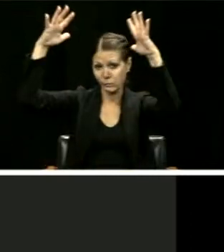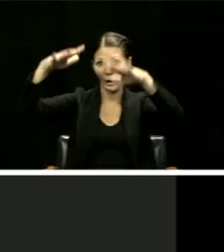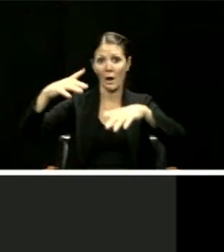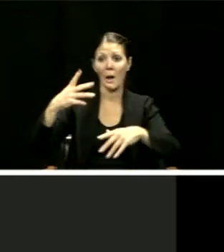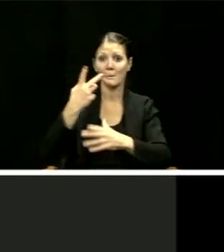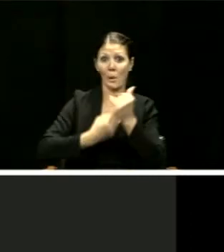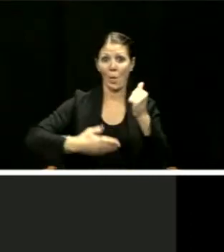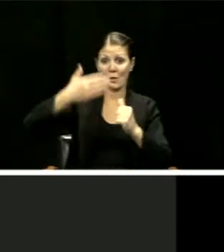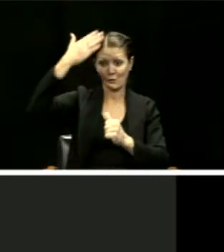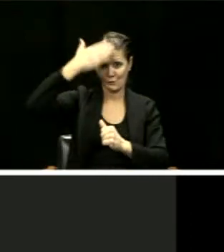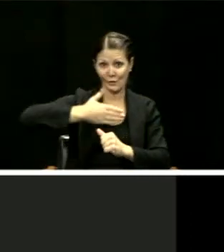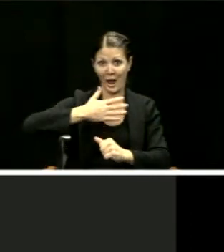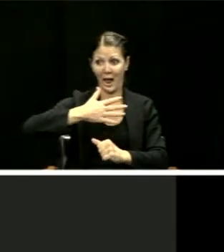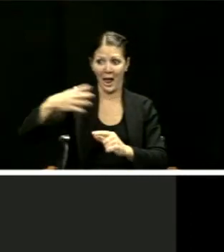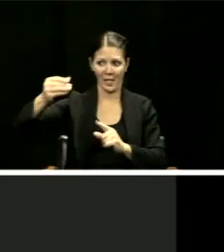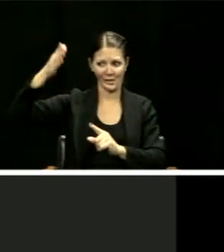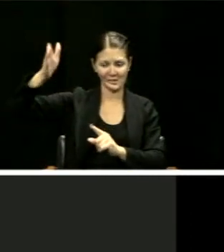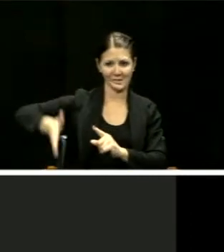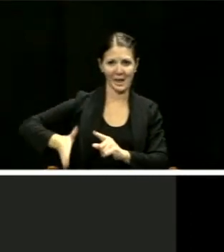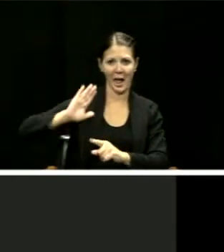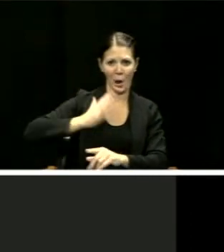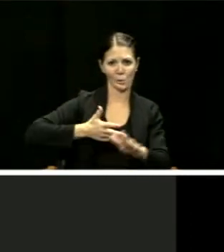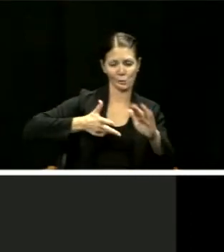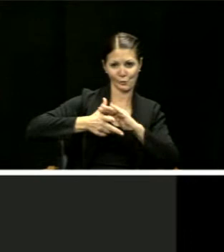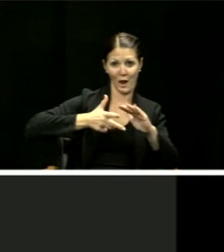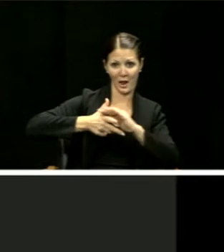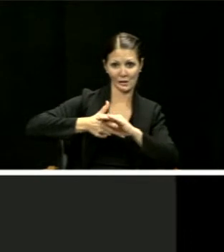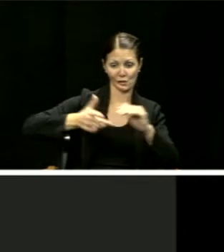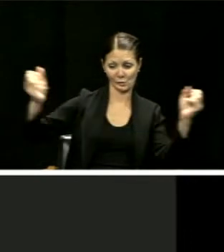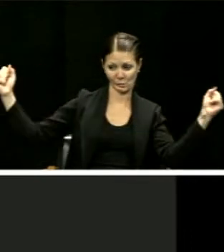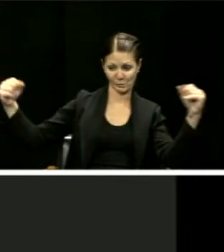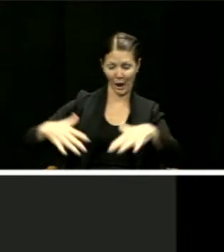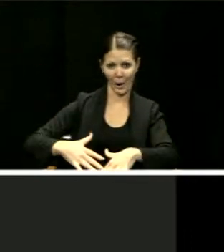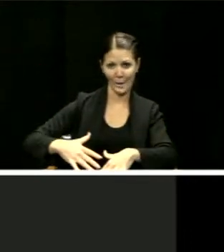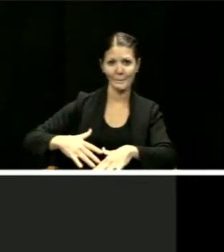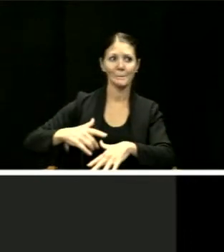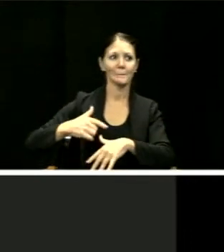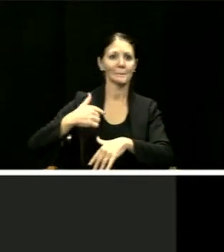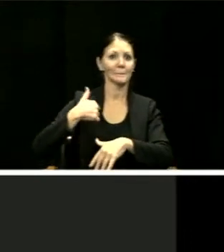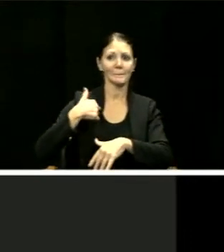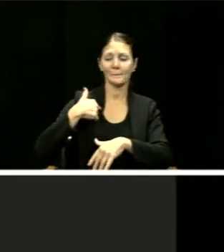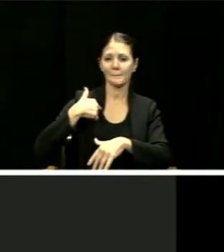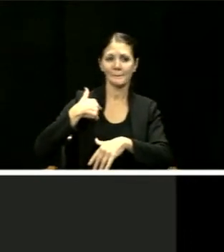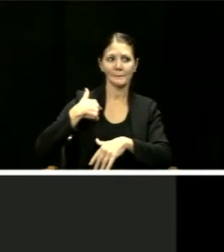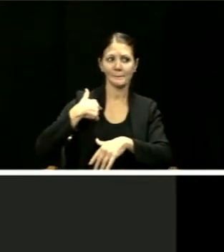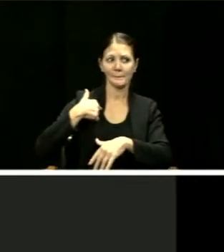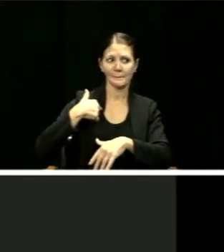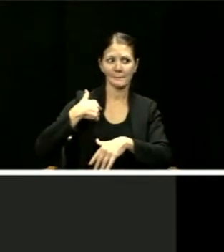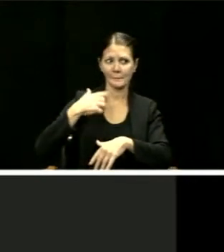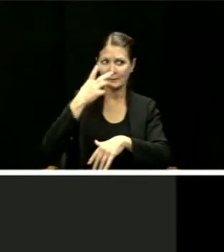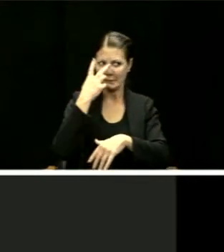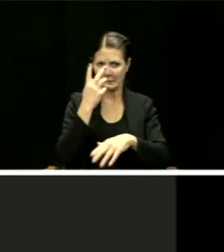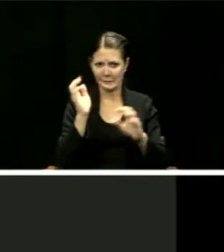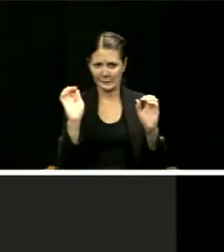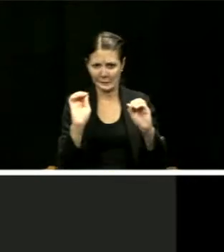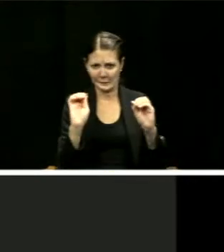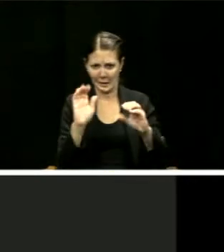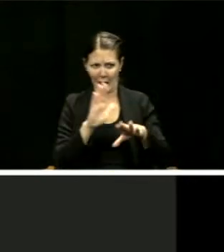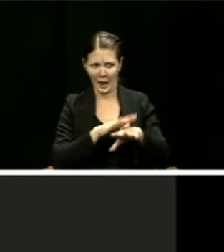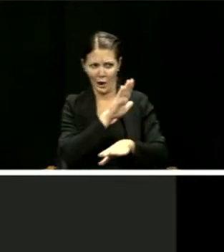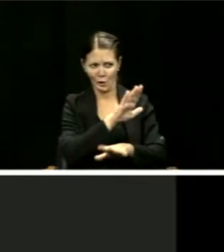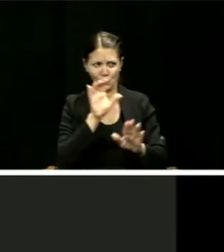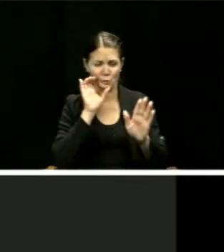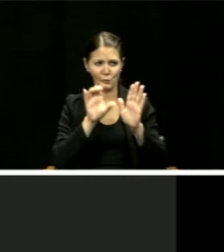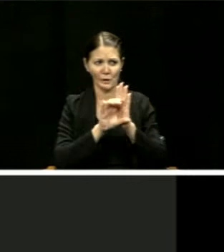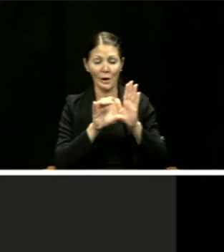the front and then the side, which is our garage. And I didn't see anything on your graphic.